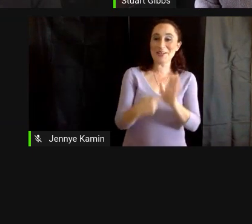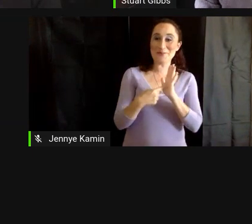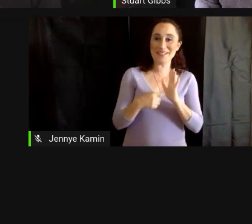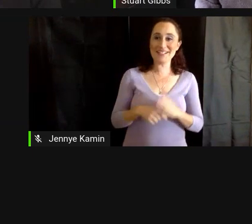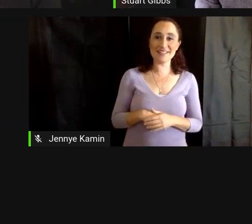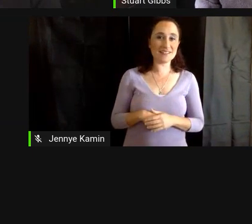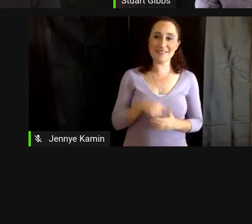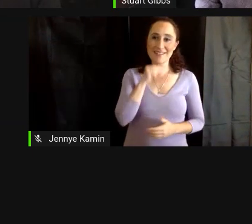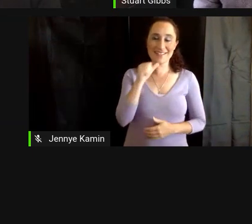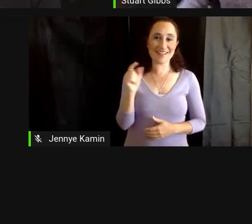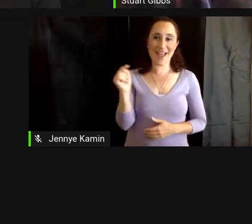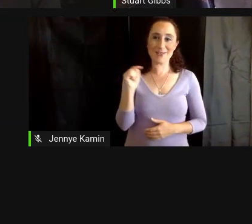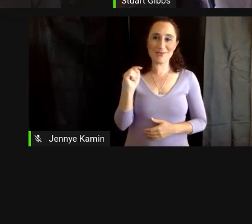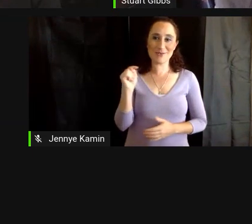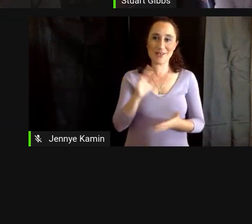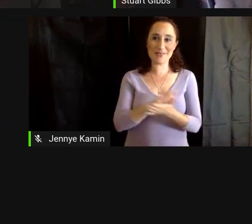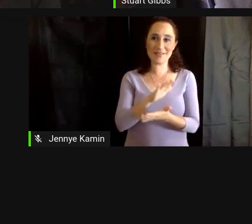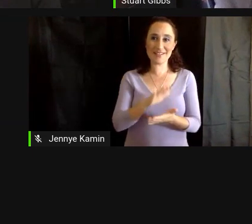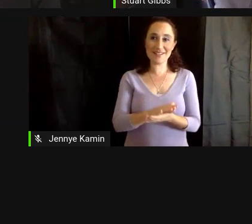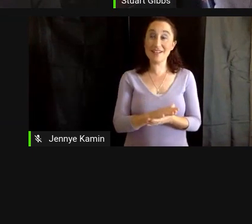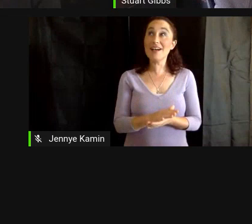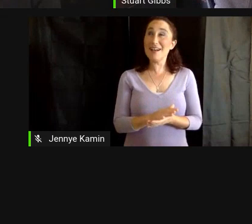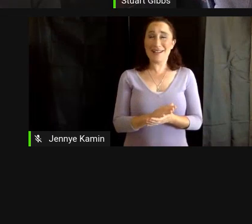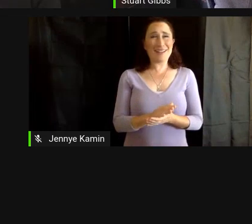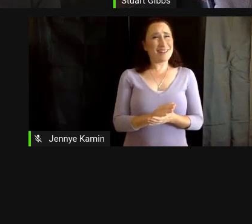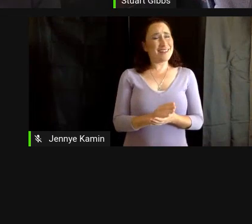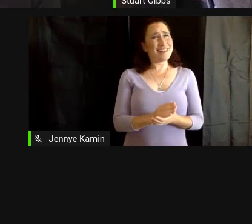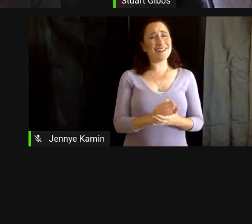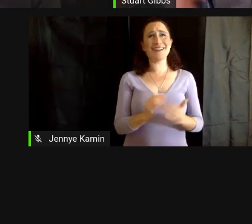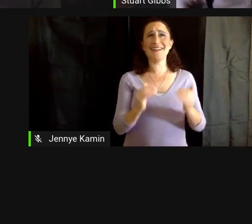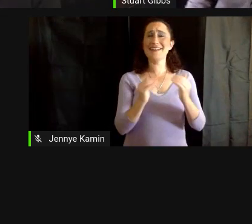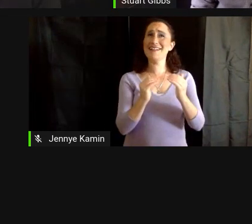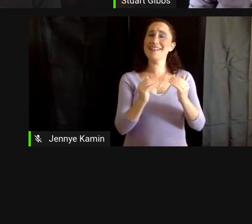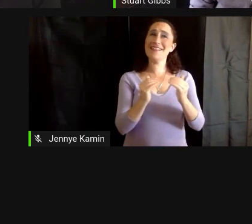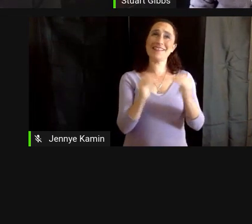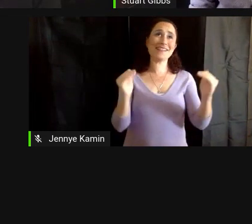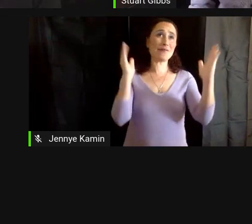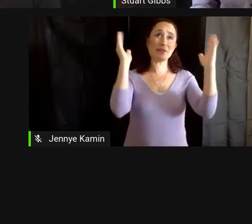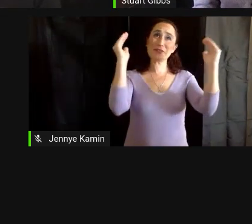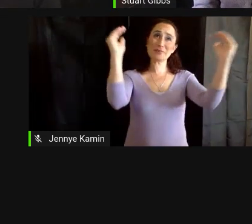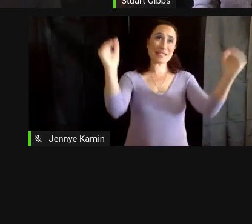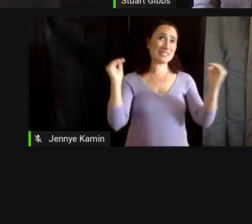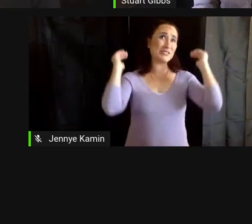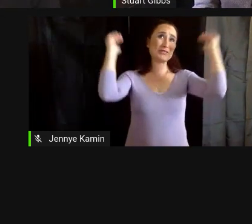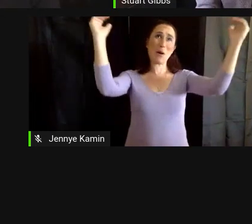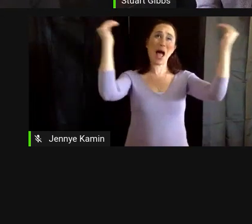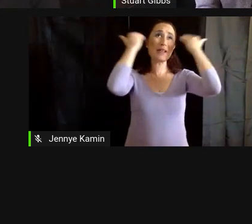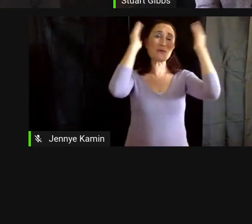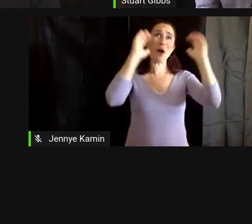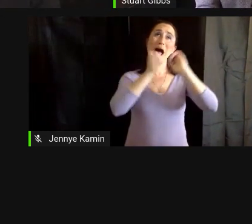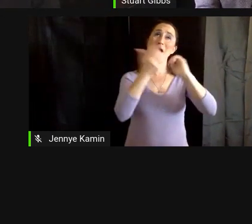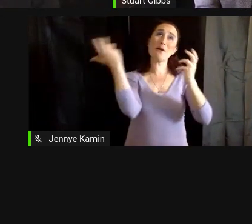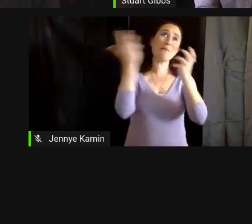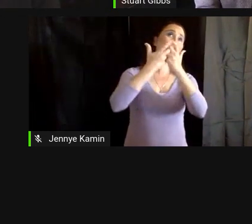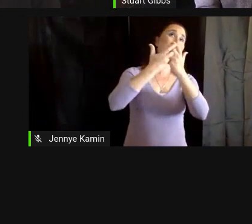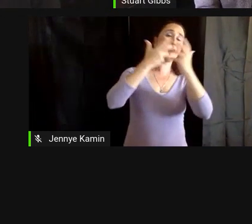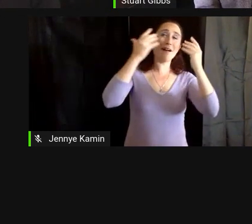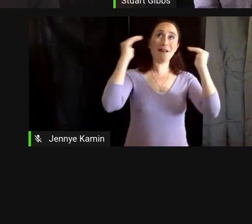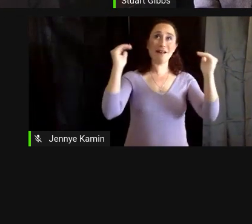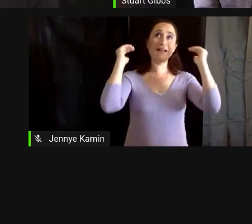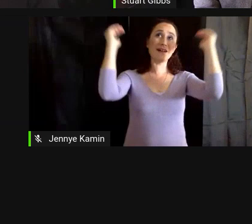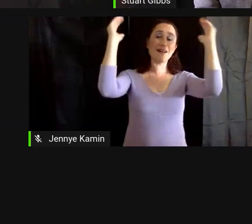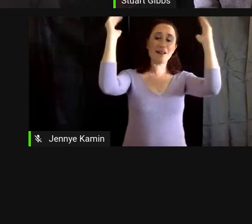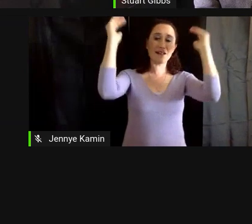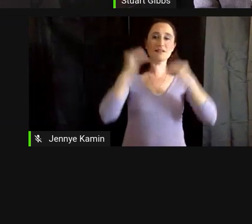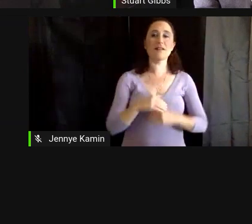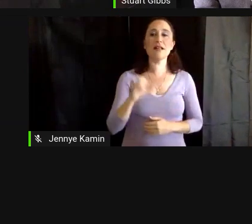gonna be toilet paper. The bar is already so high with together. I don't even okay. know what I'm gonna do here. All right,